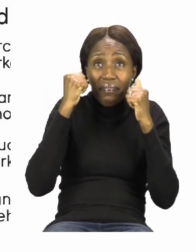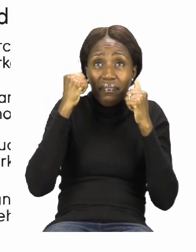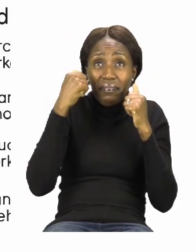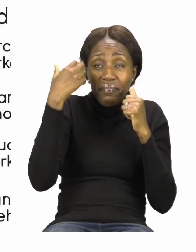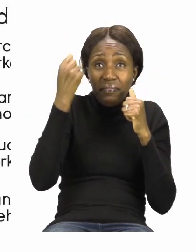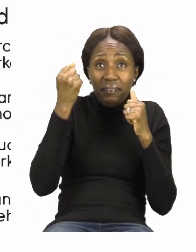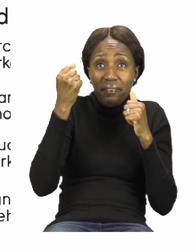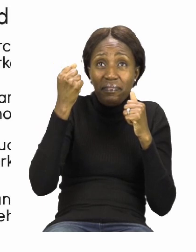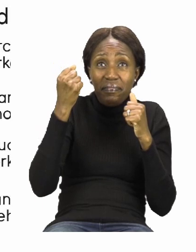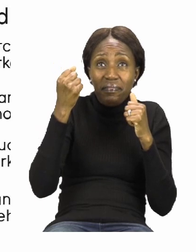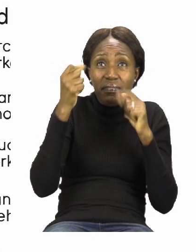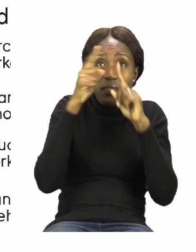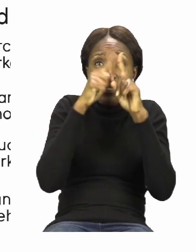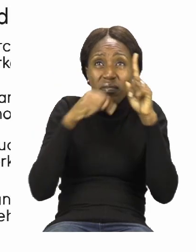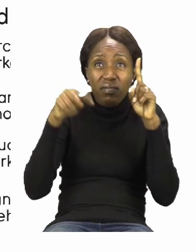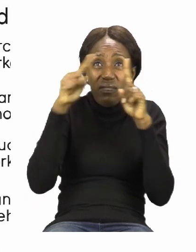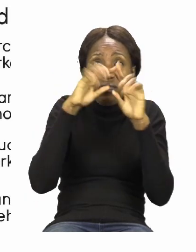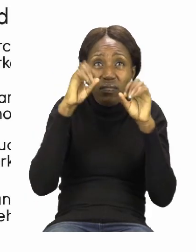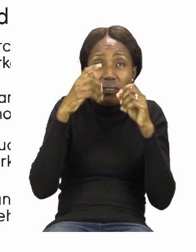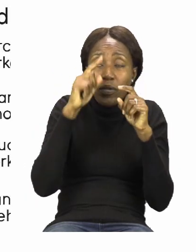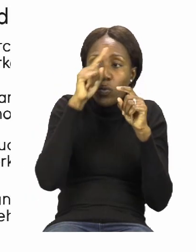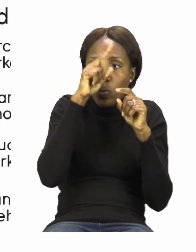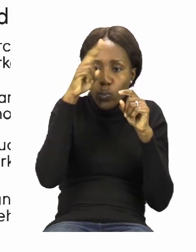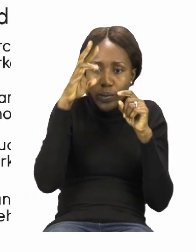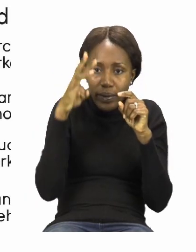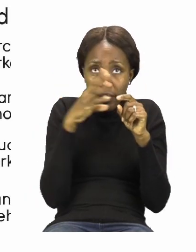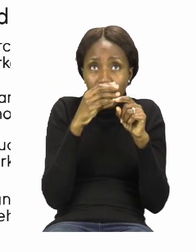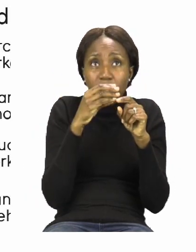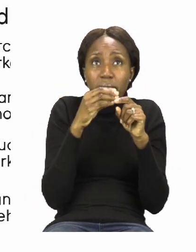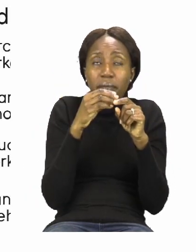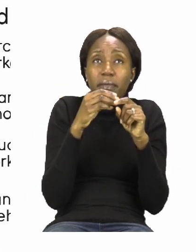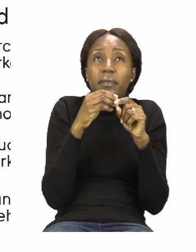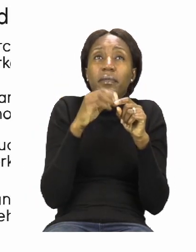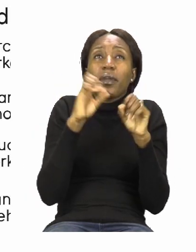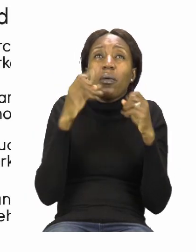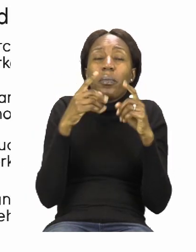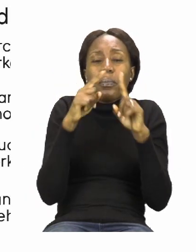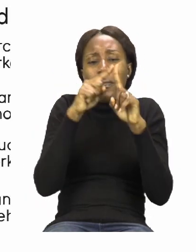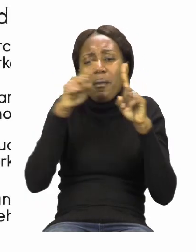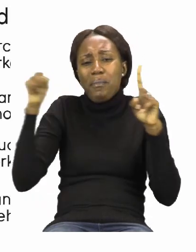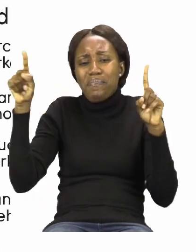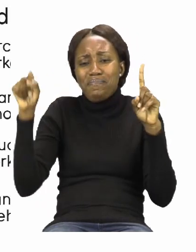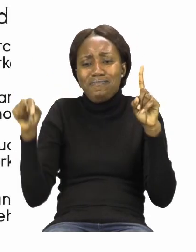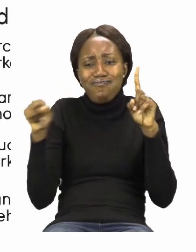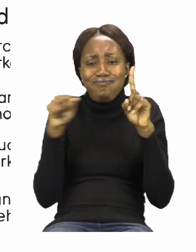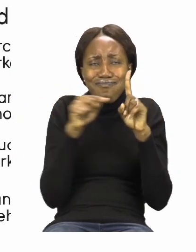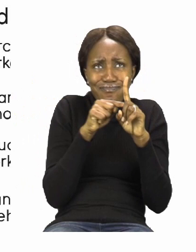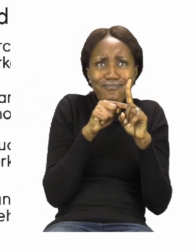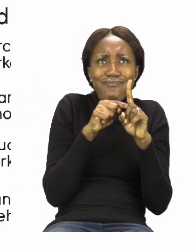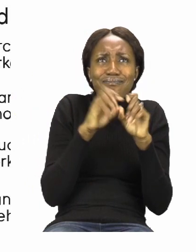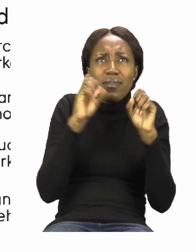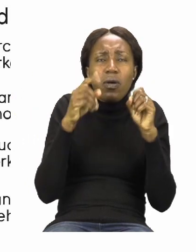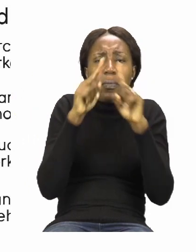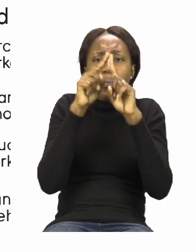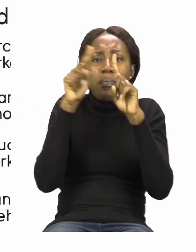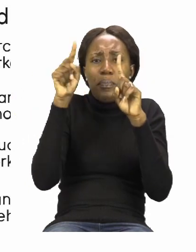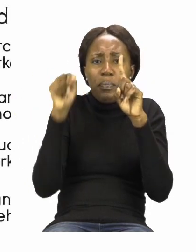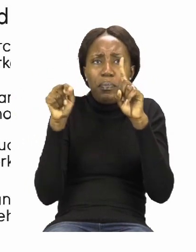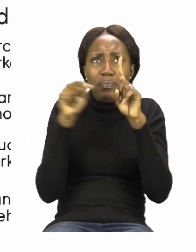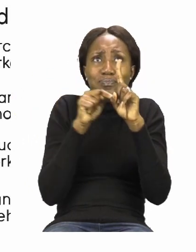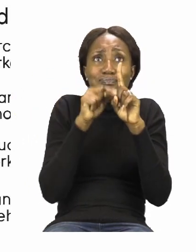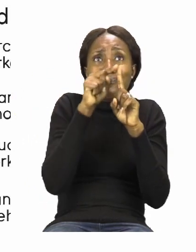how many circles the hat has, how many rectangles the hat has, how many squares the